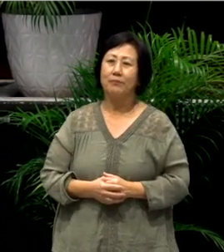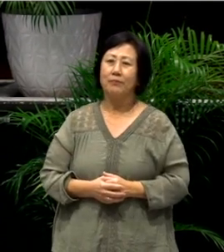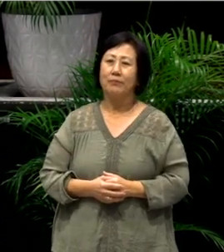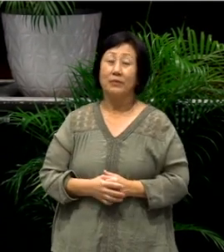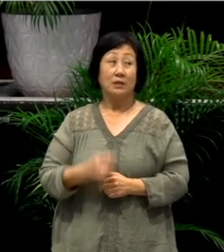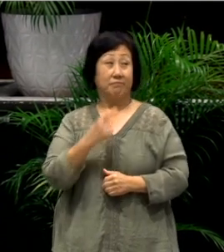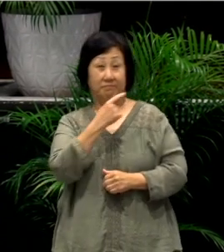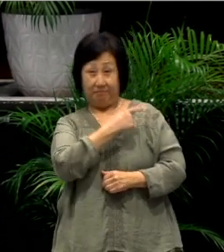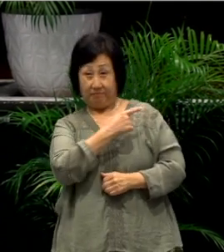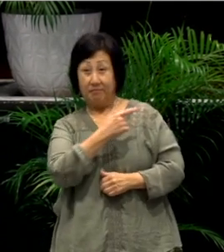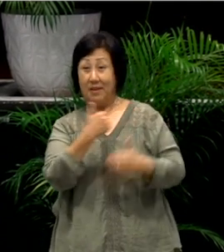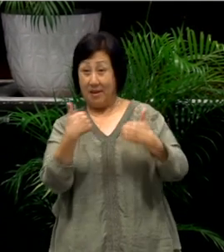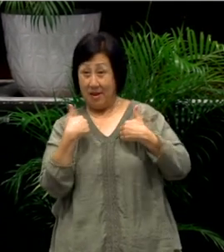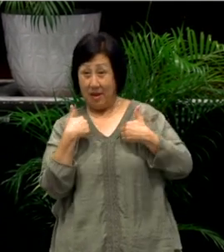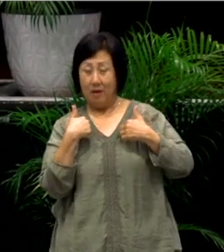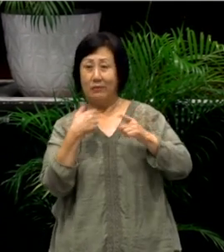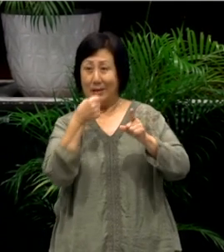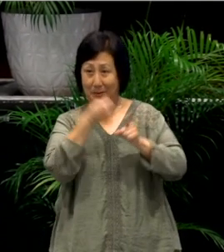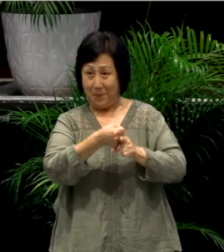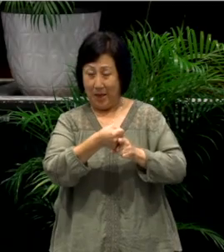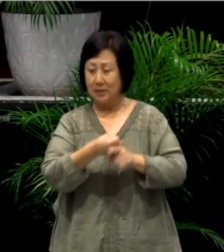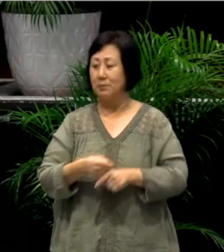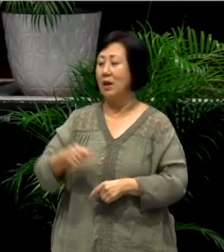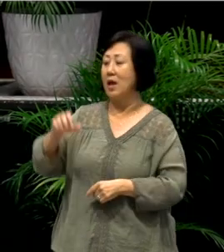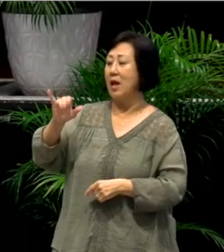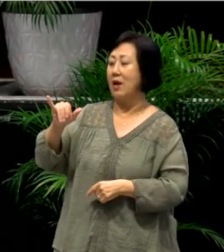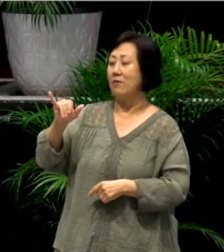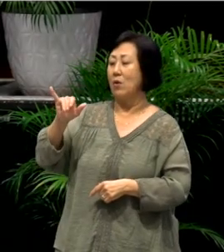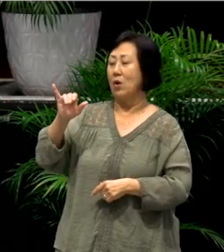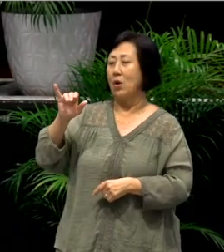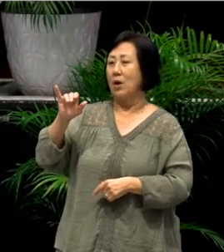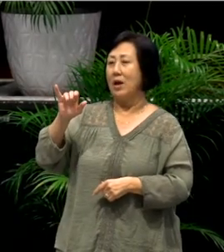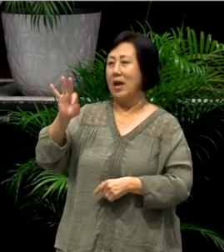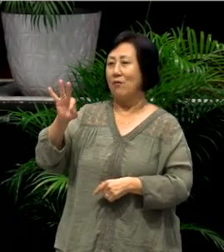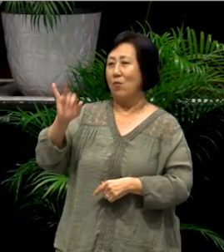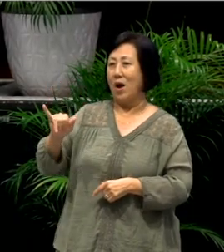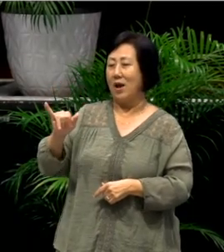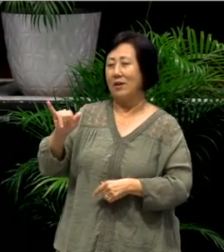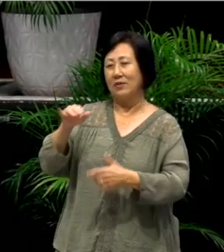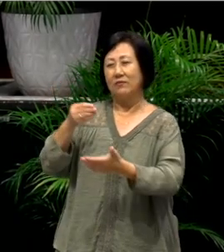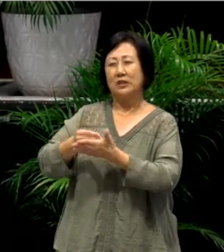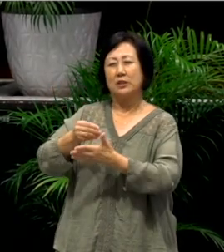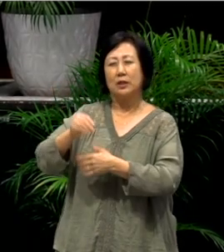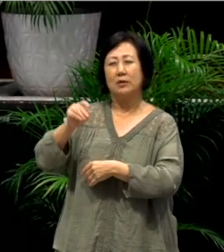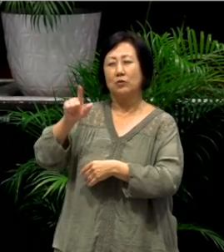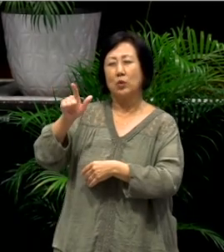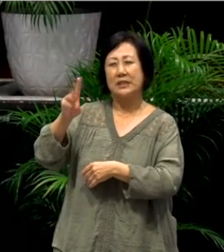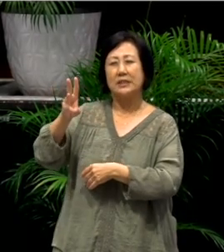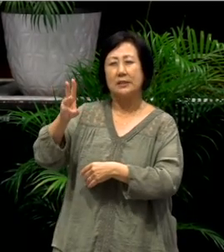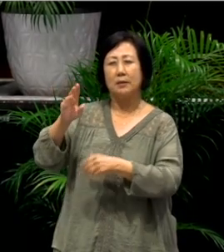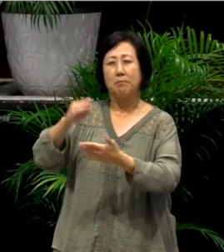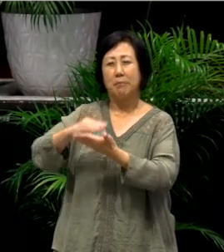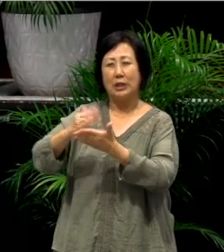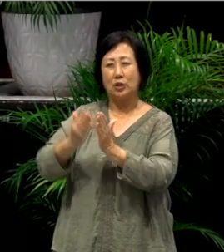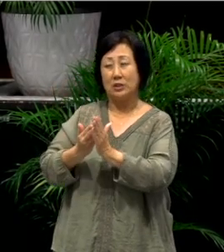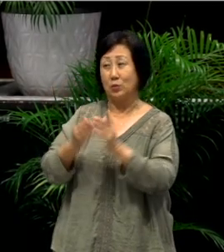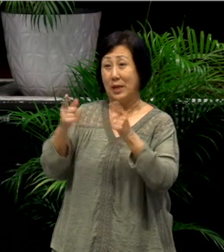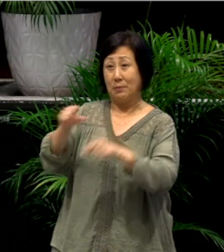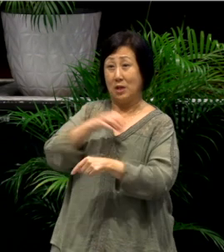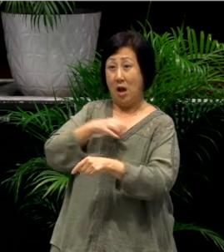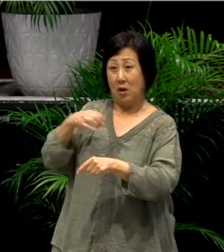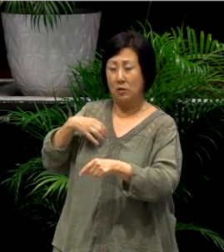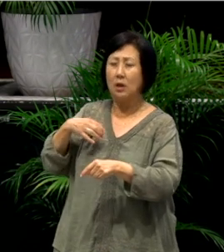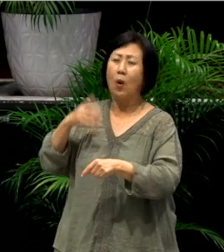same time, with the fiscal FY26 budget going forward in Congress, what's happened, we can talk about